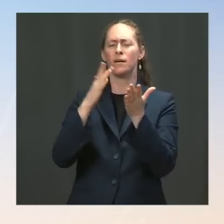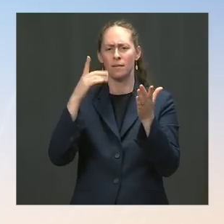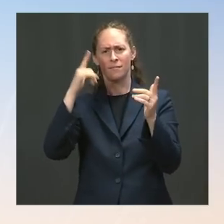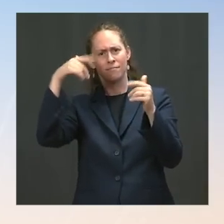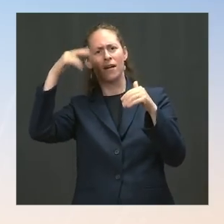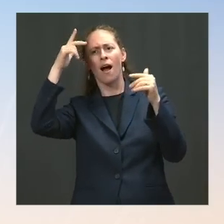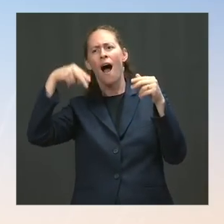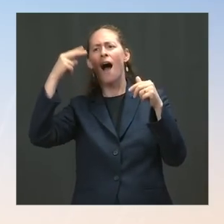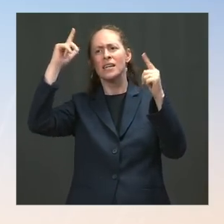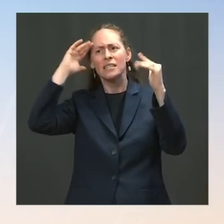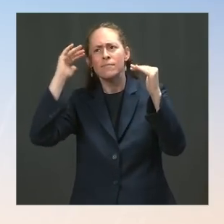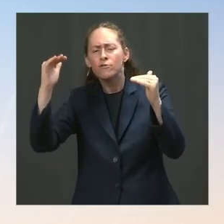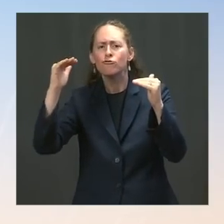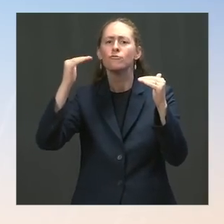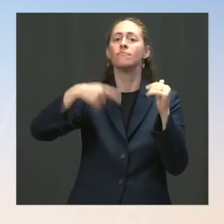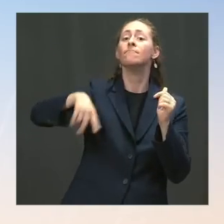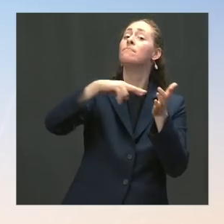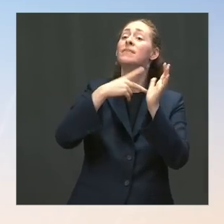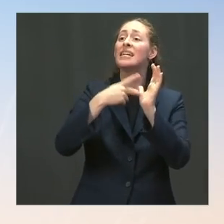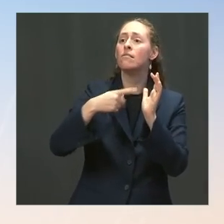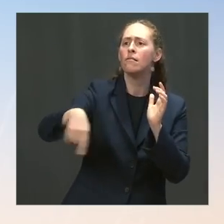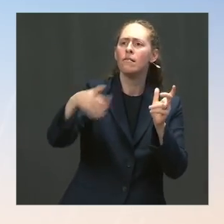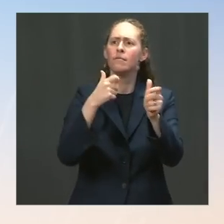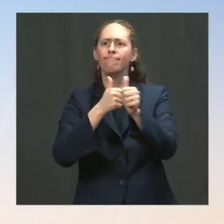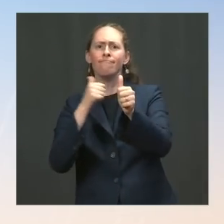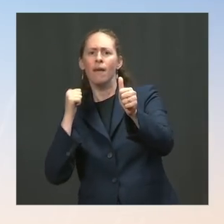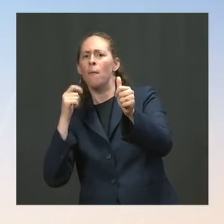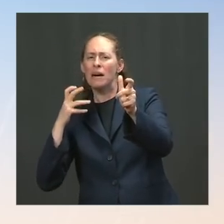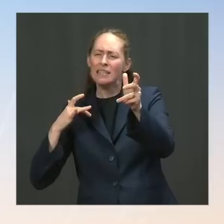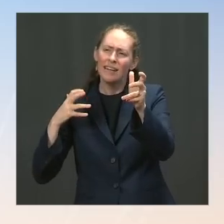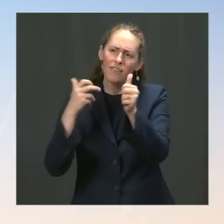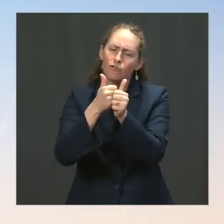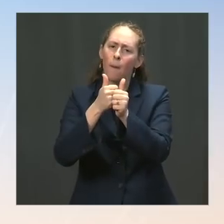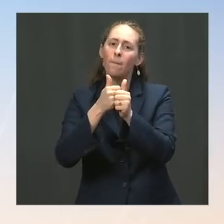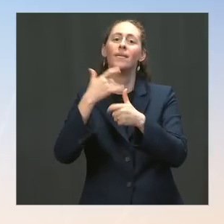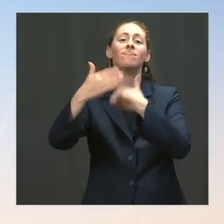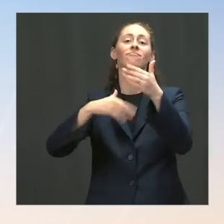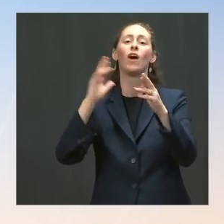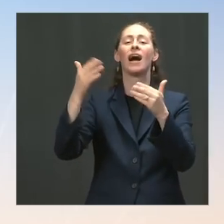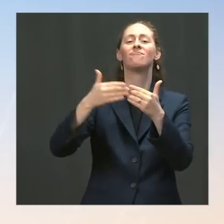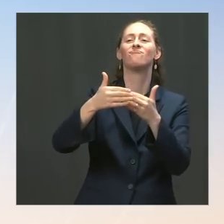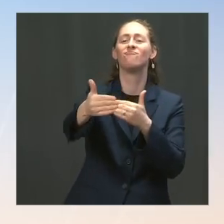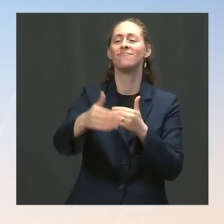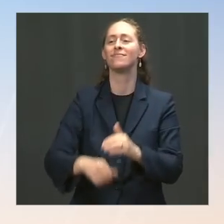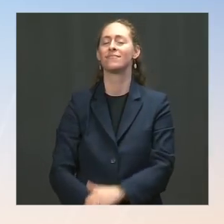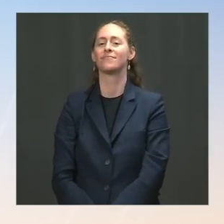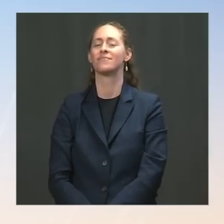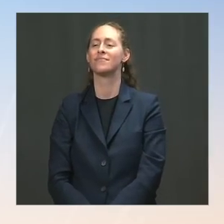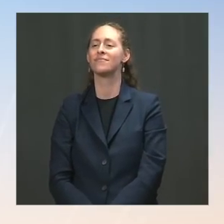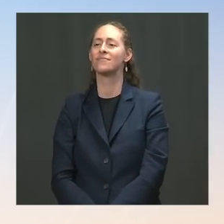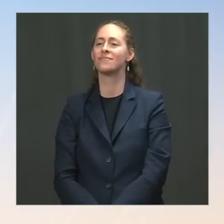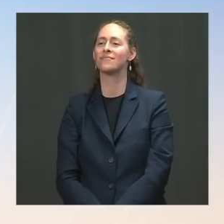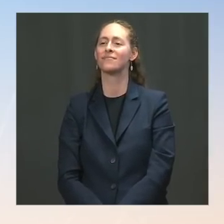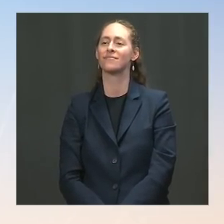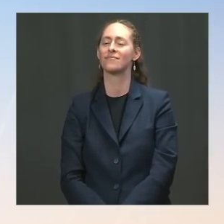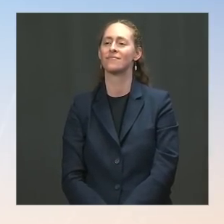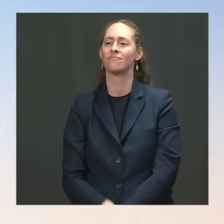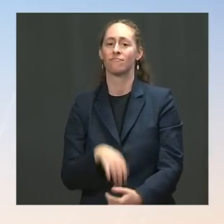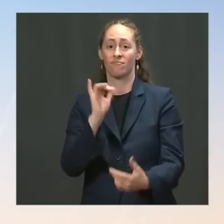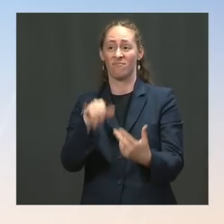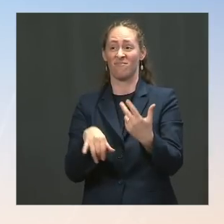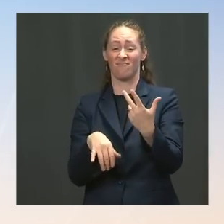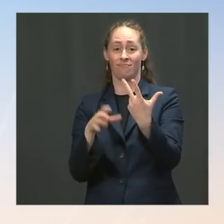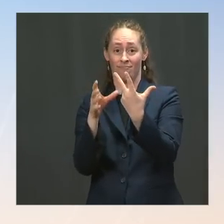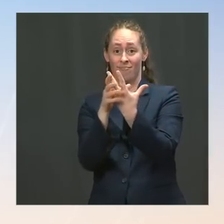catch up, but to excel during this upcoming school year. As a part of the roadmap, we'll be releasing resources,